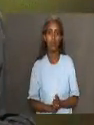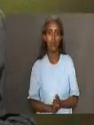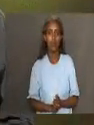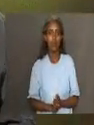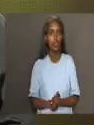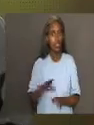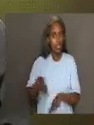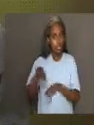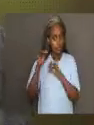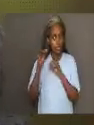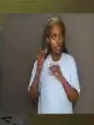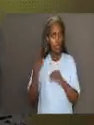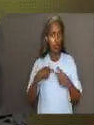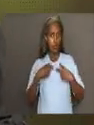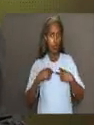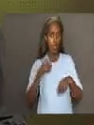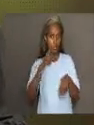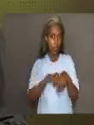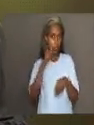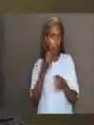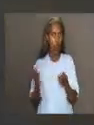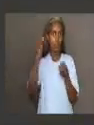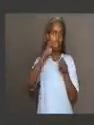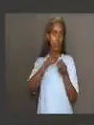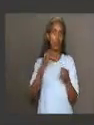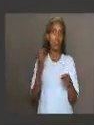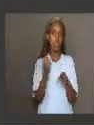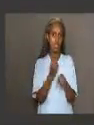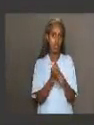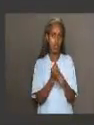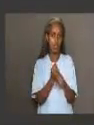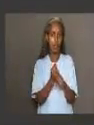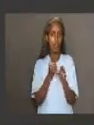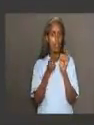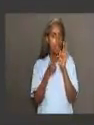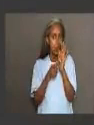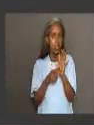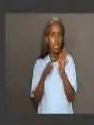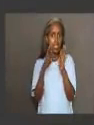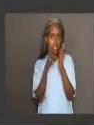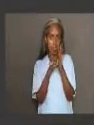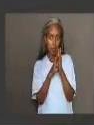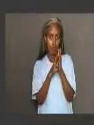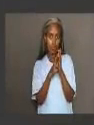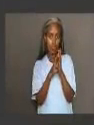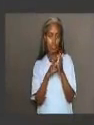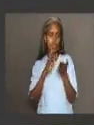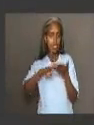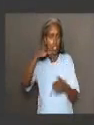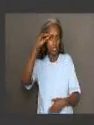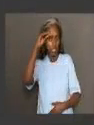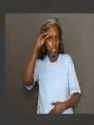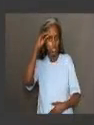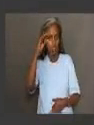Students, we have time for one more activity. Apply the rules you just learned to